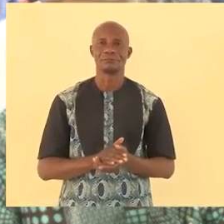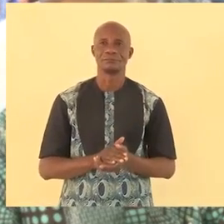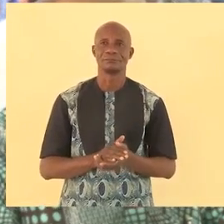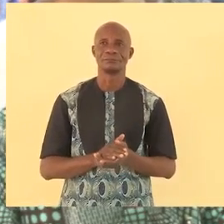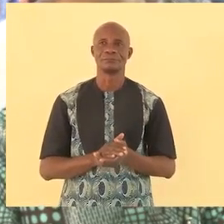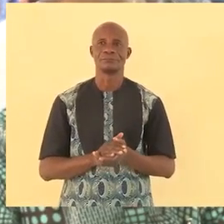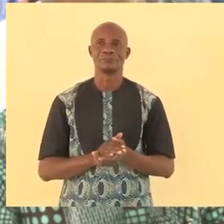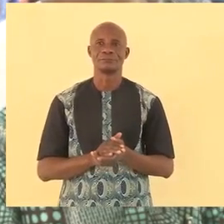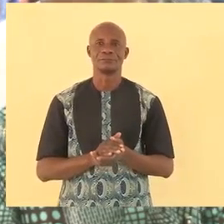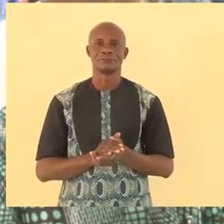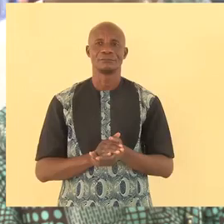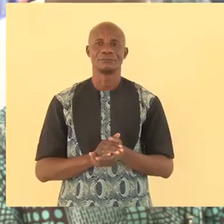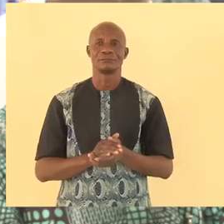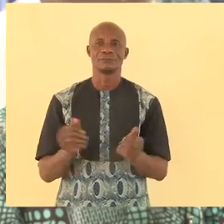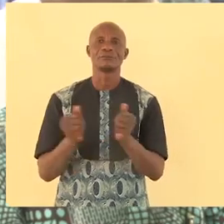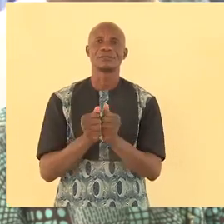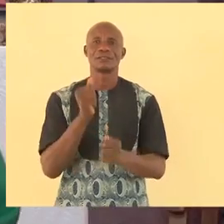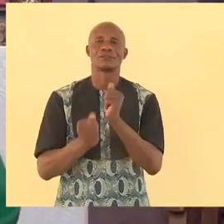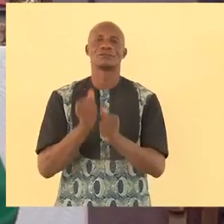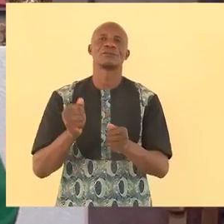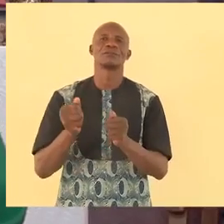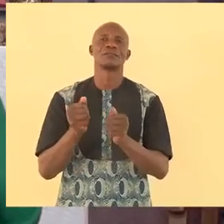Fried yam? Yes. With which oil? Red or...